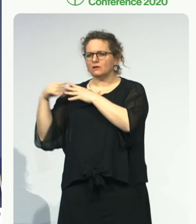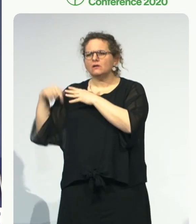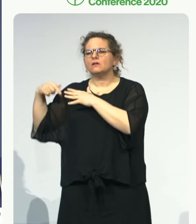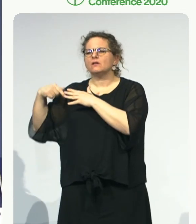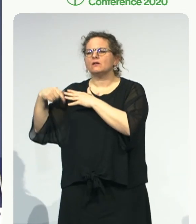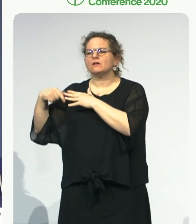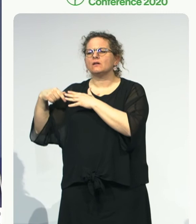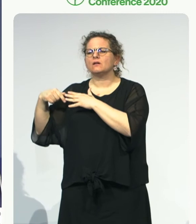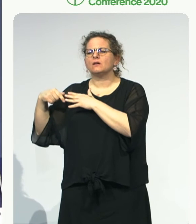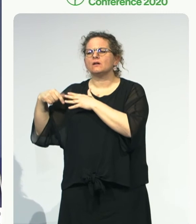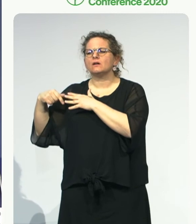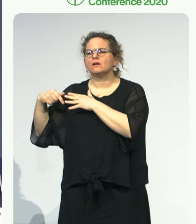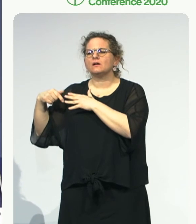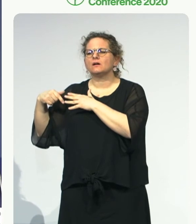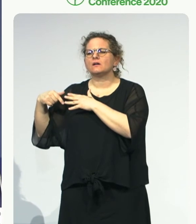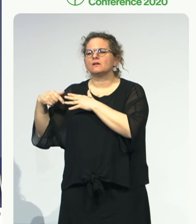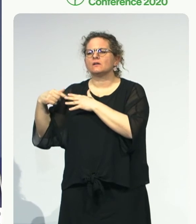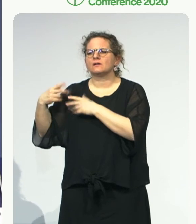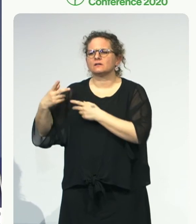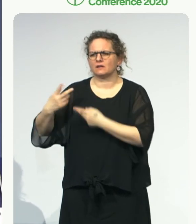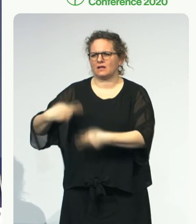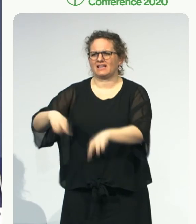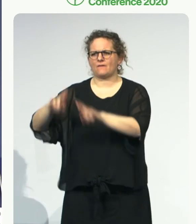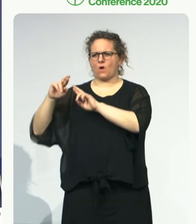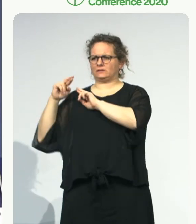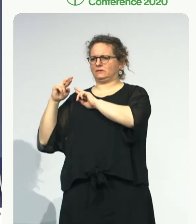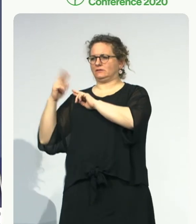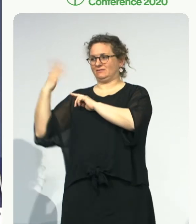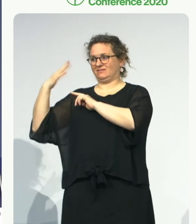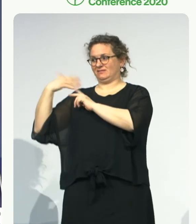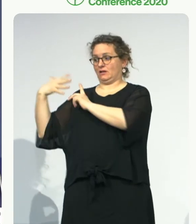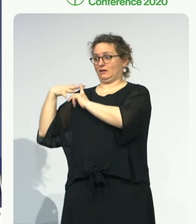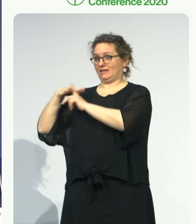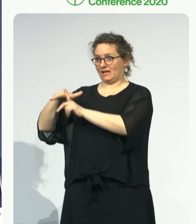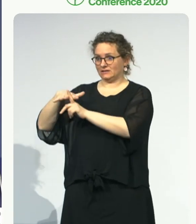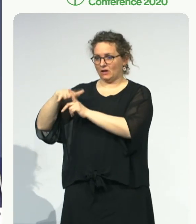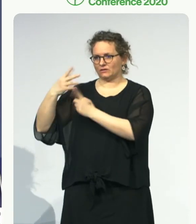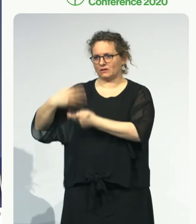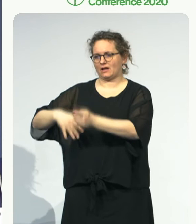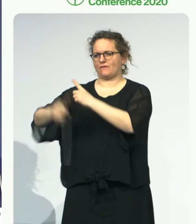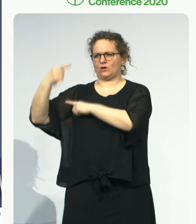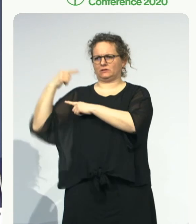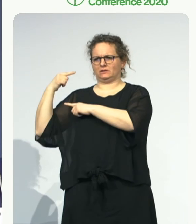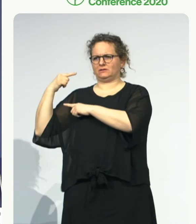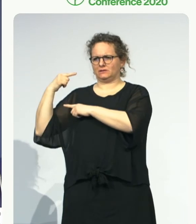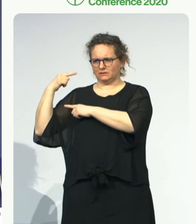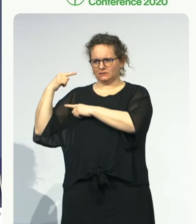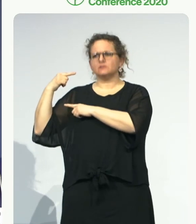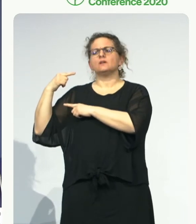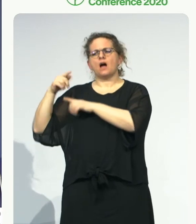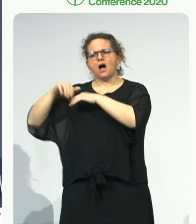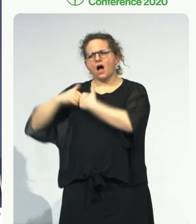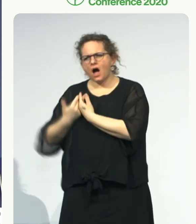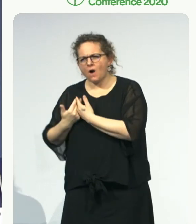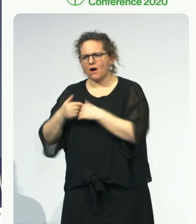disabilities. Tanzania, it's from mainstream to inclusive. That means meeting the needs of